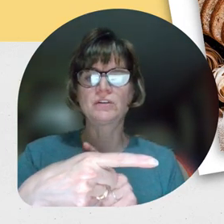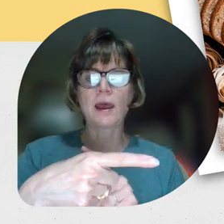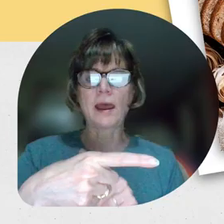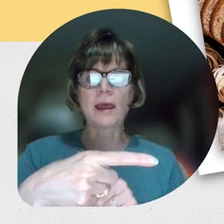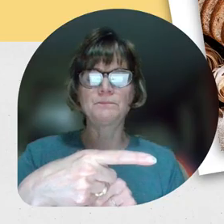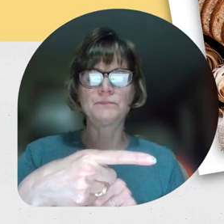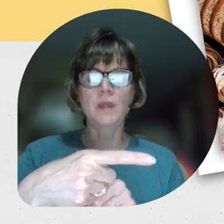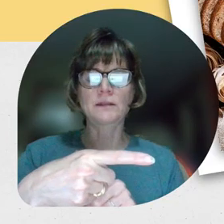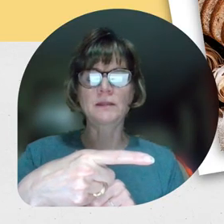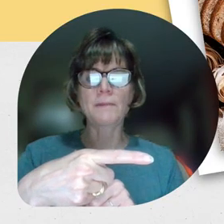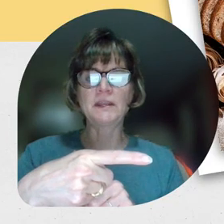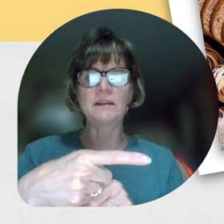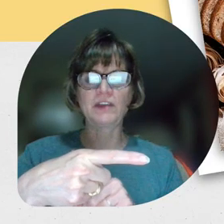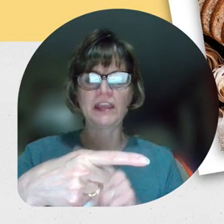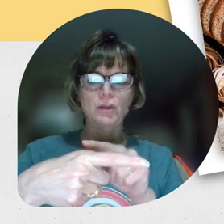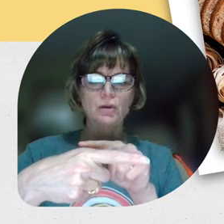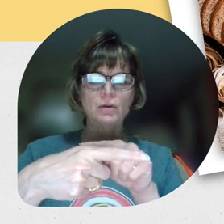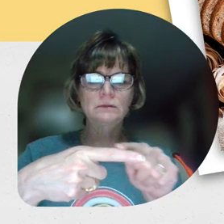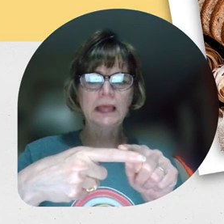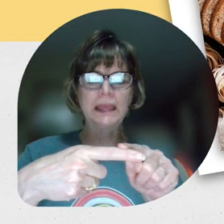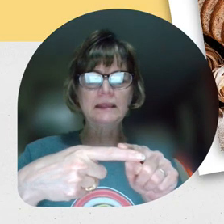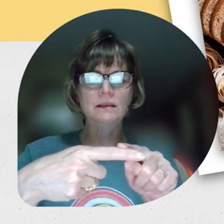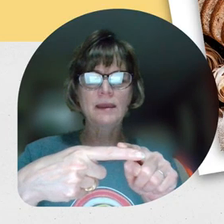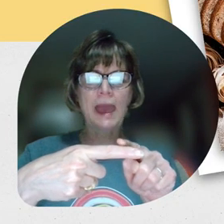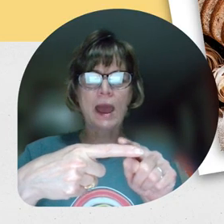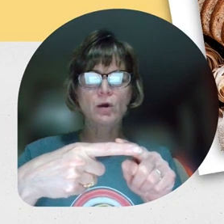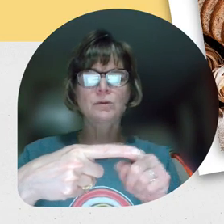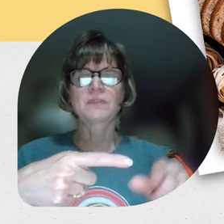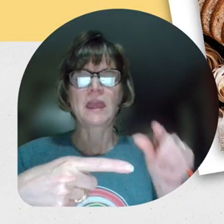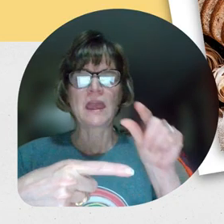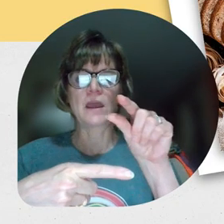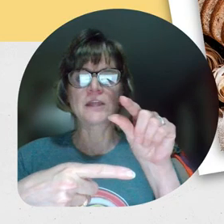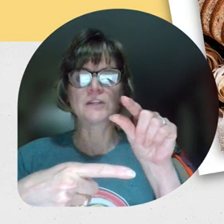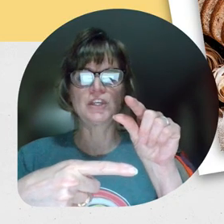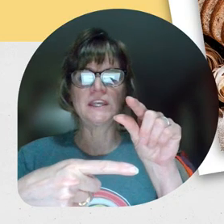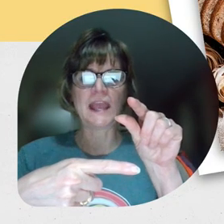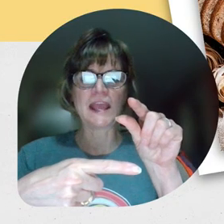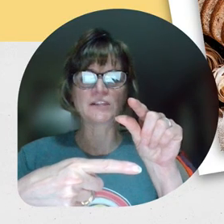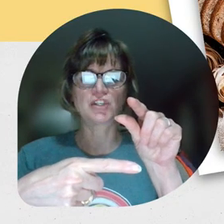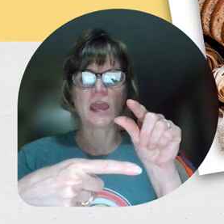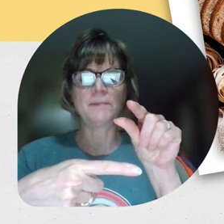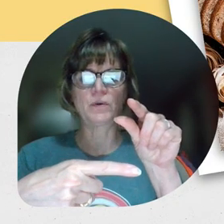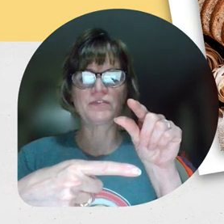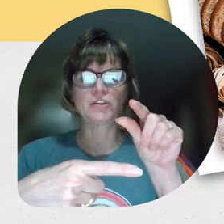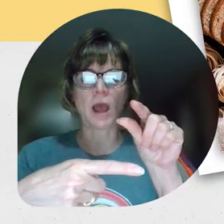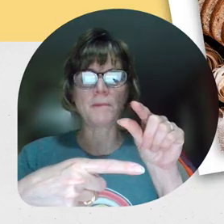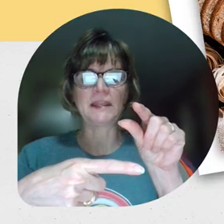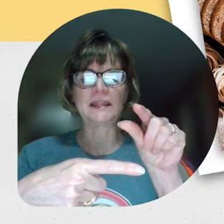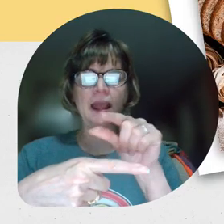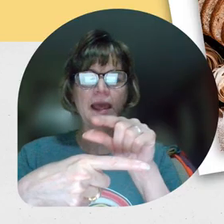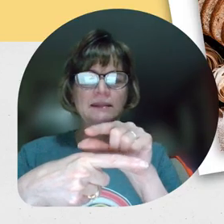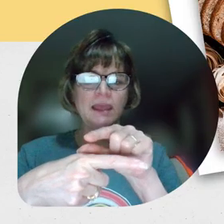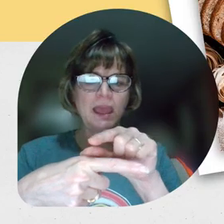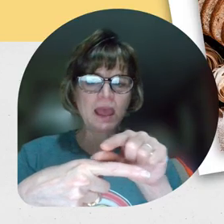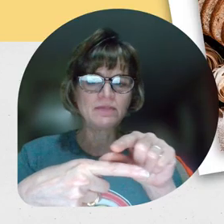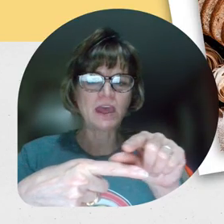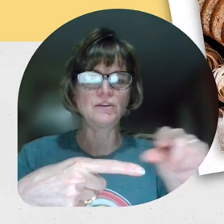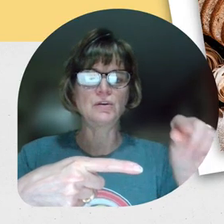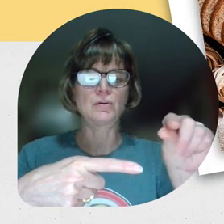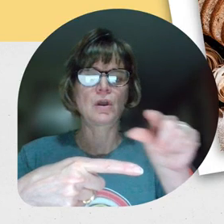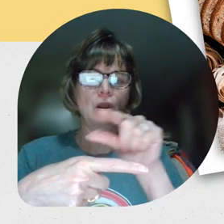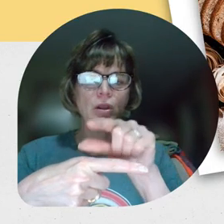your non-dominant finger laying out a G hand shape with your dominant hand,